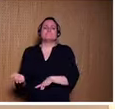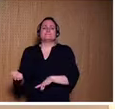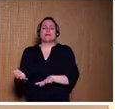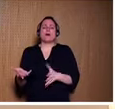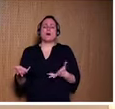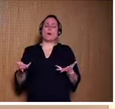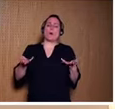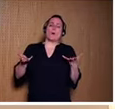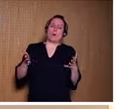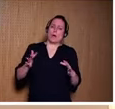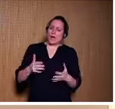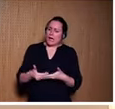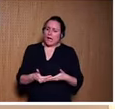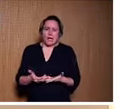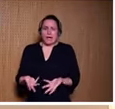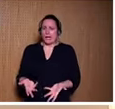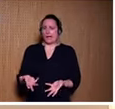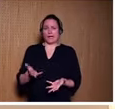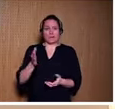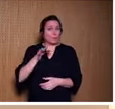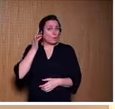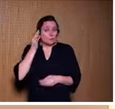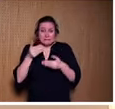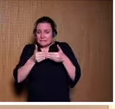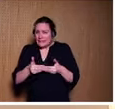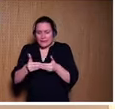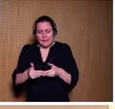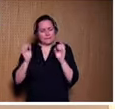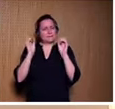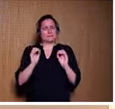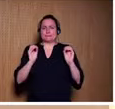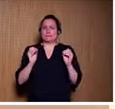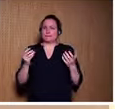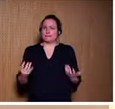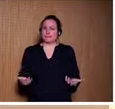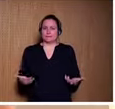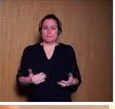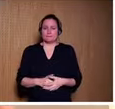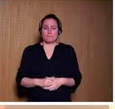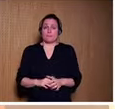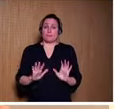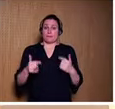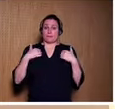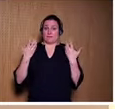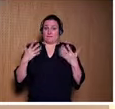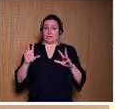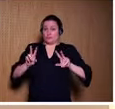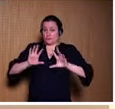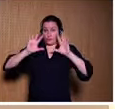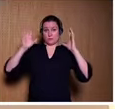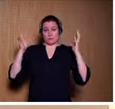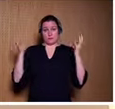us backwards decades. I have the privilege of traveling all over the world and